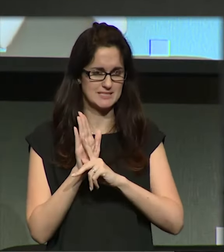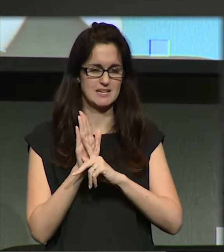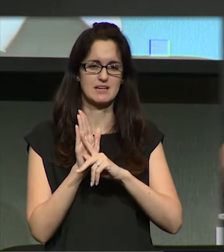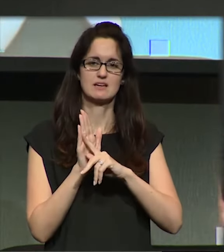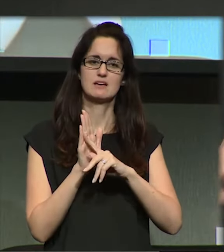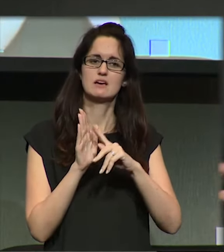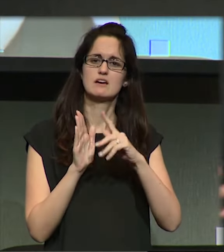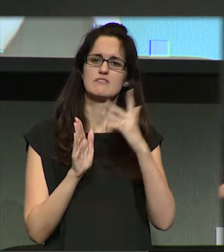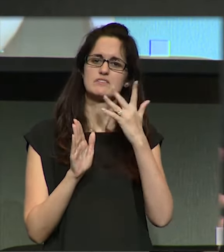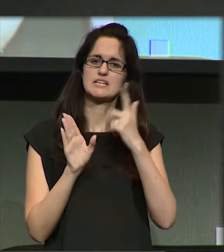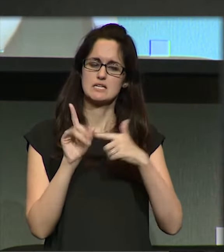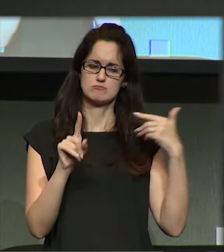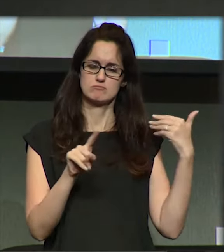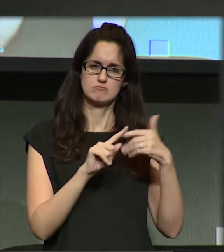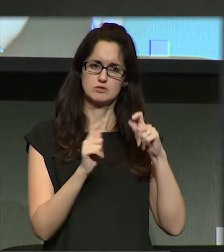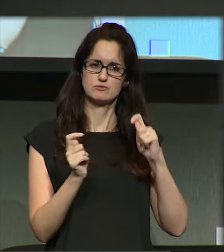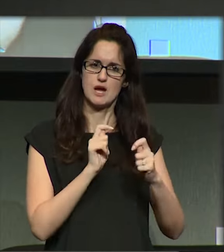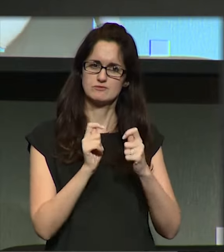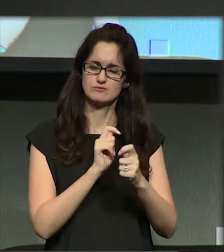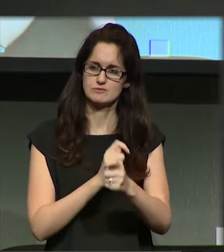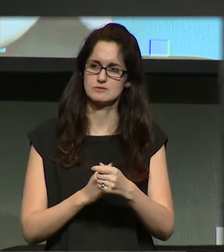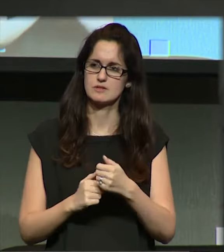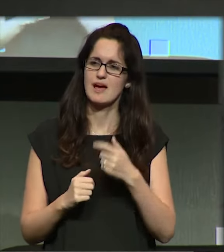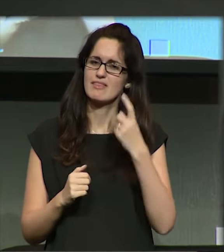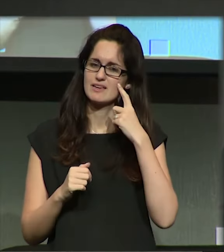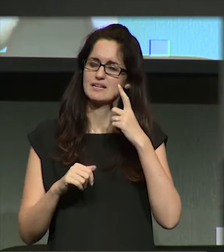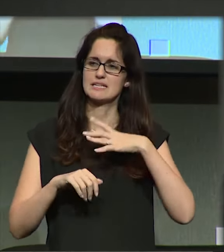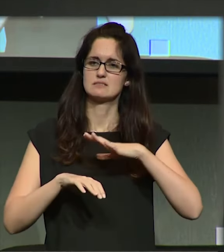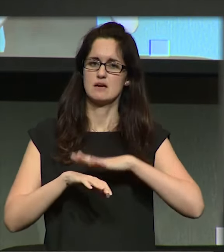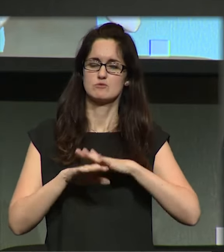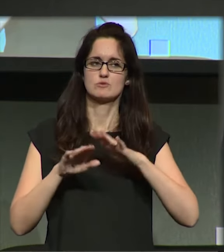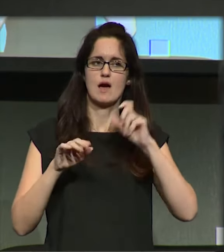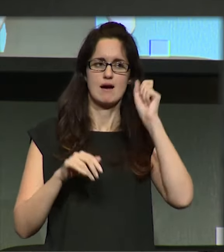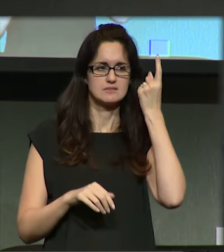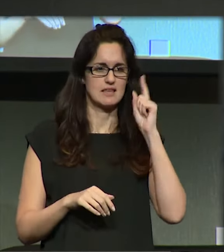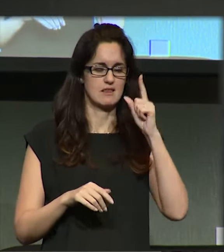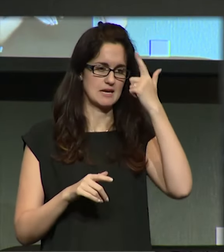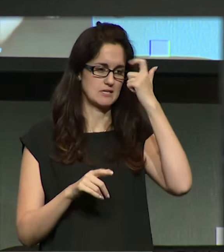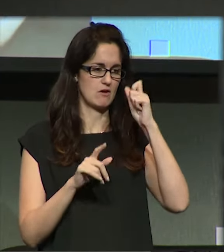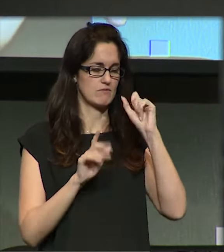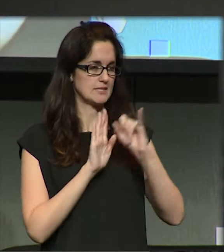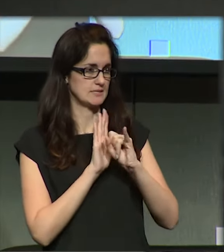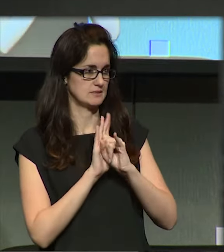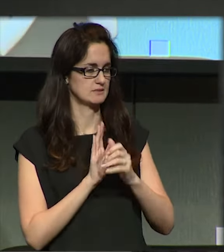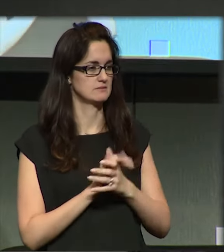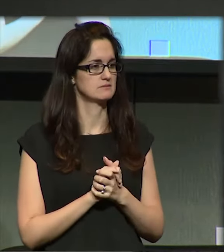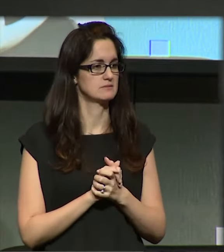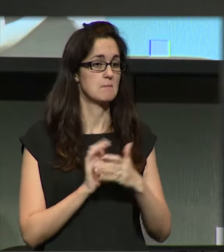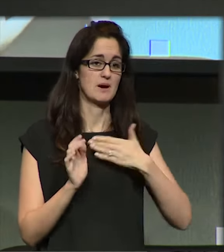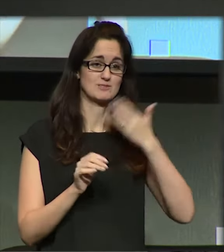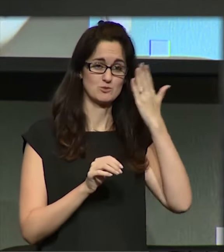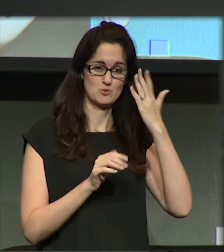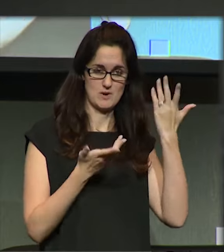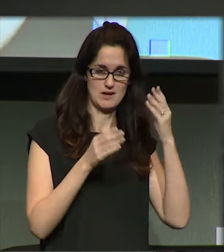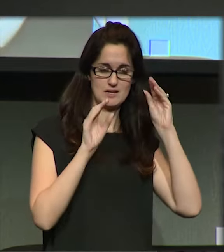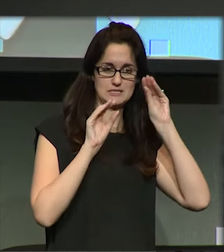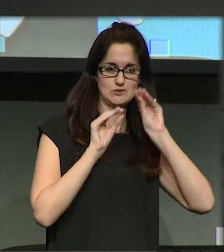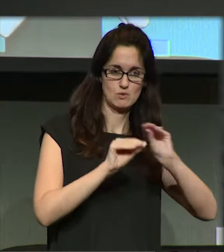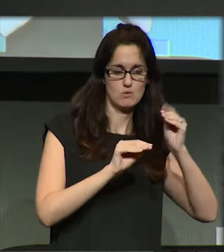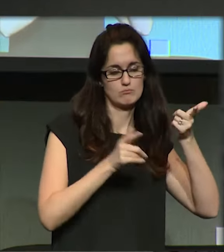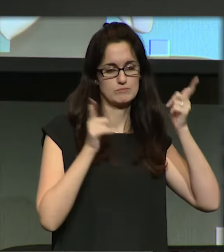and I think it's worth making some time to try to understand this notion, because it certainly applied to what we did at Cherbourg and I think it can apply going